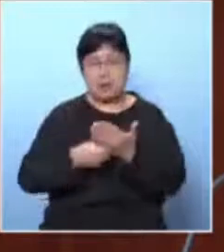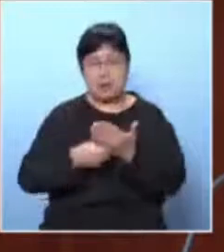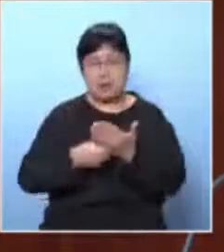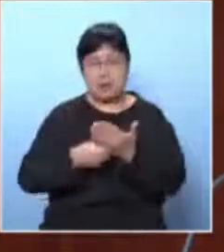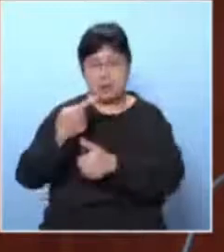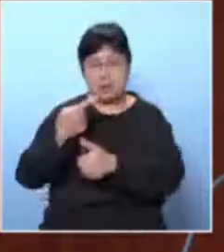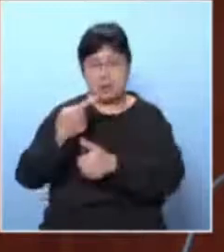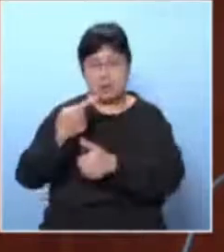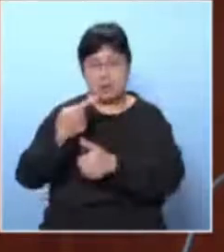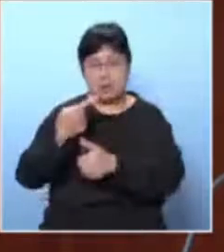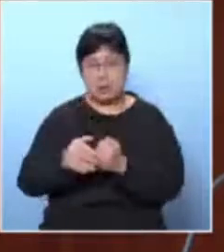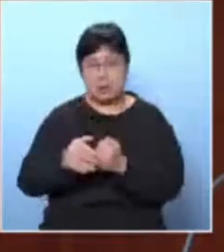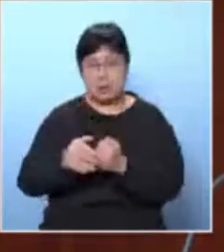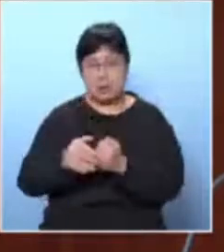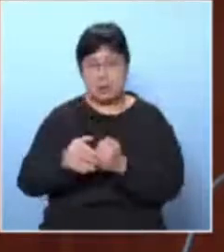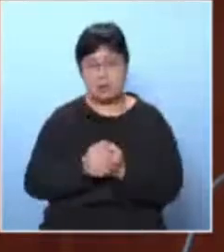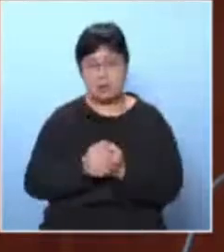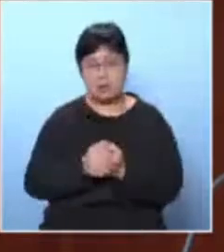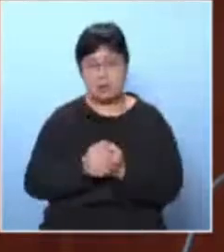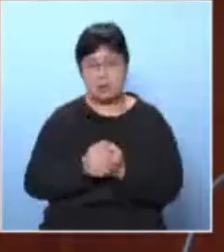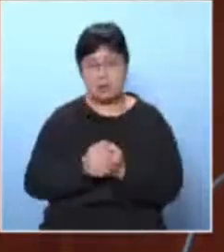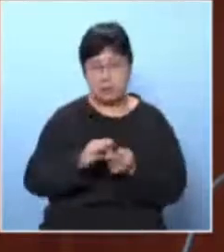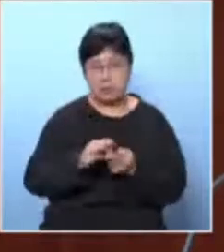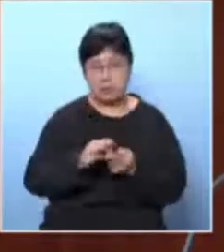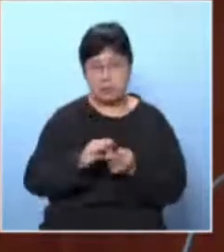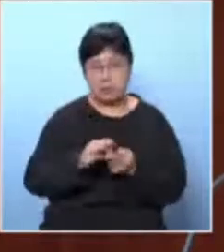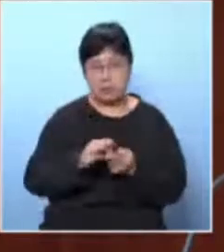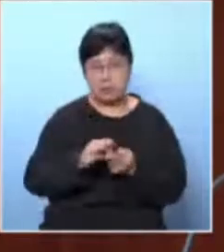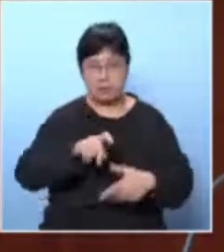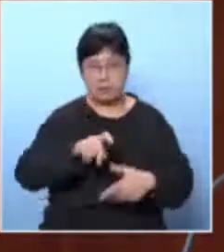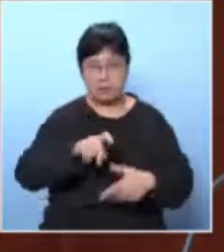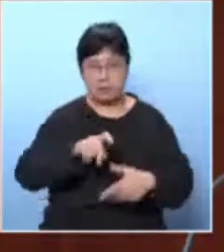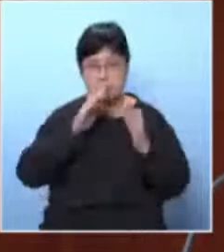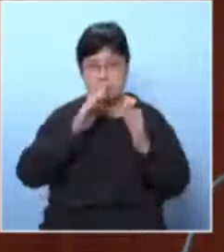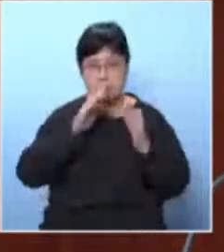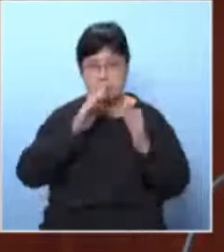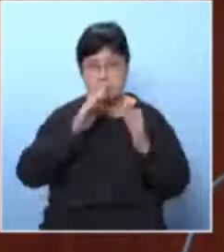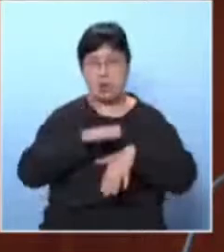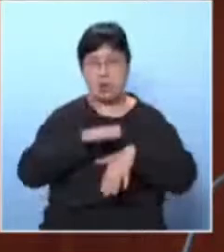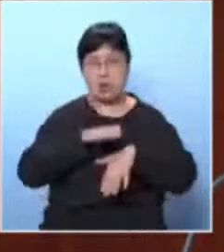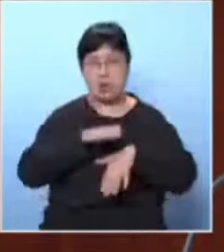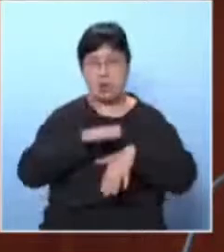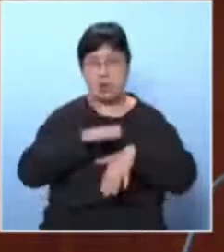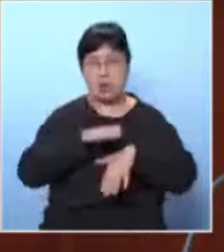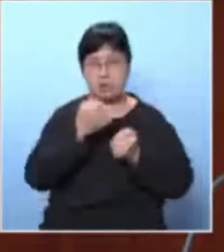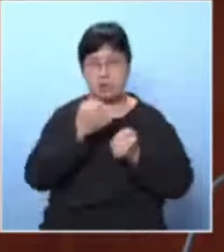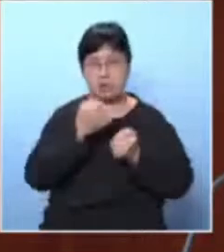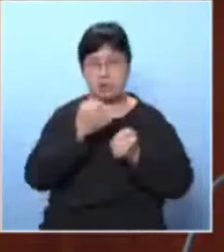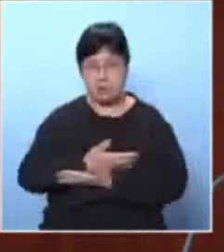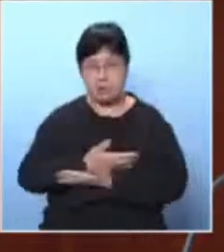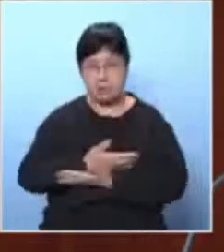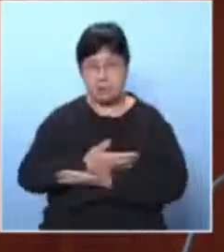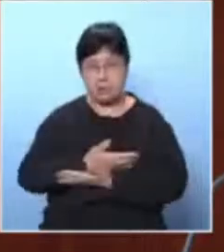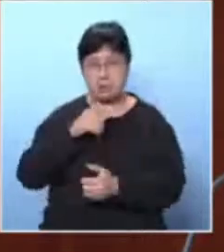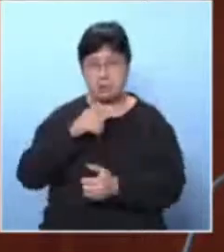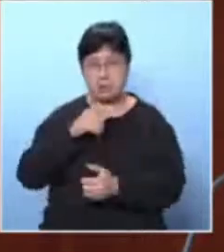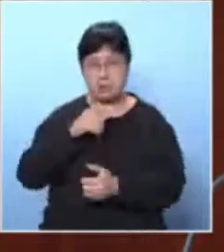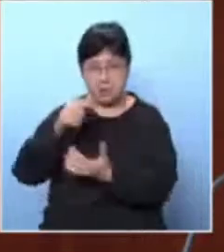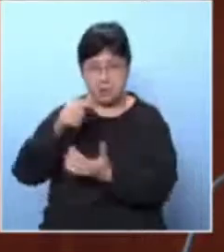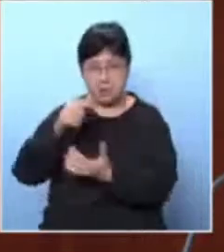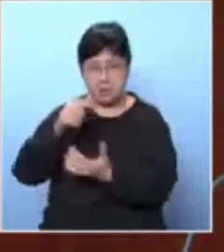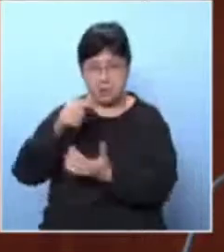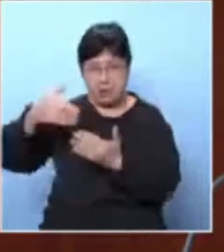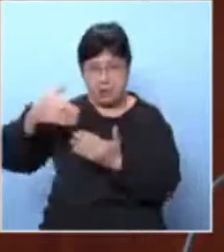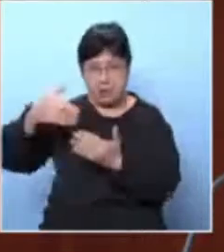The HKHA will introduce the Families with Newborns Flag Selection Priority Scheme to raise the chances for families